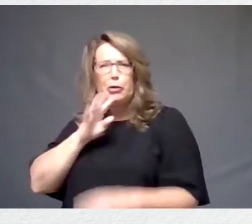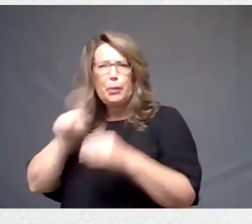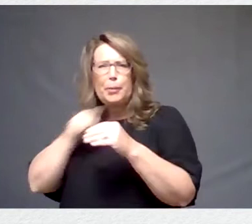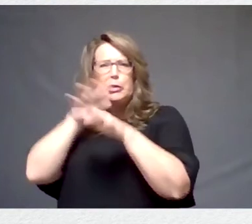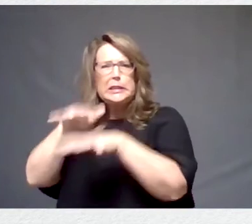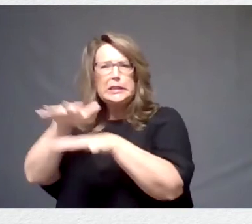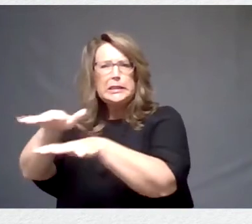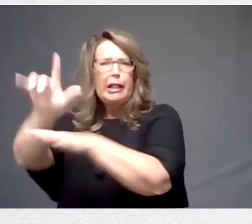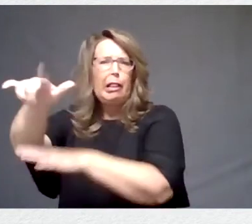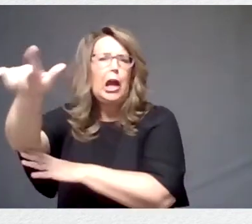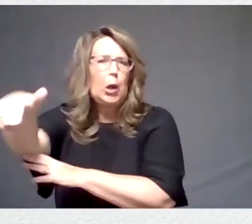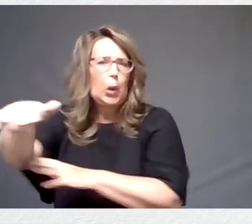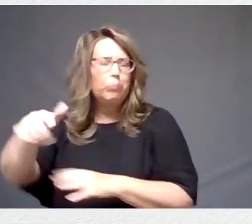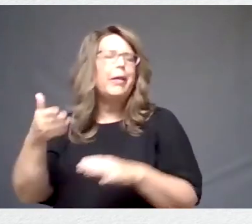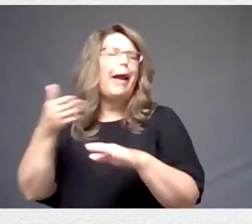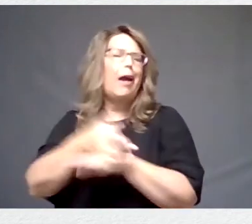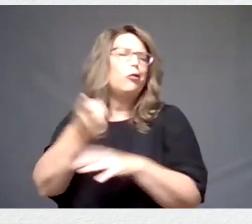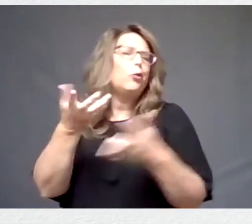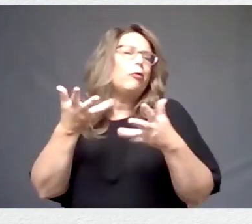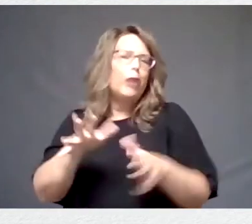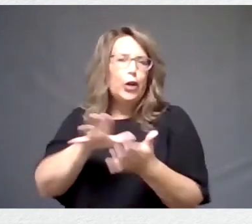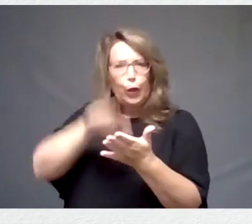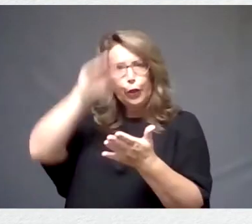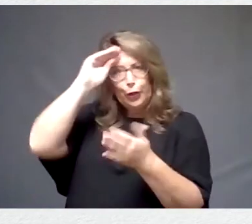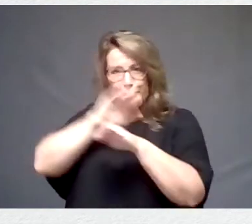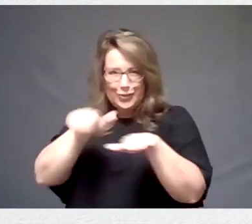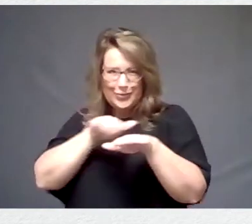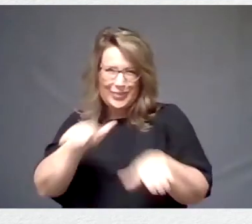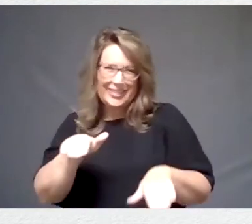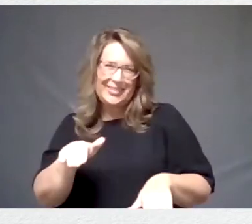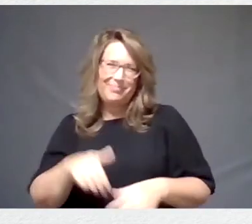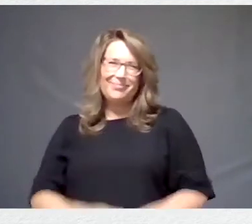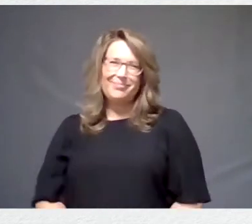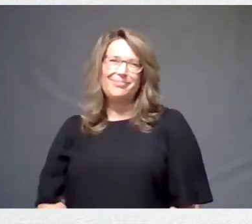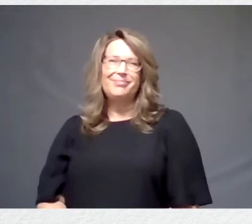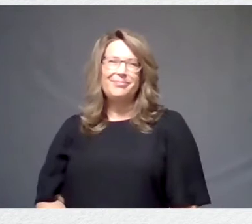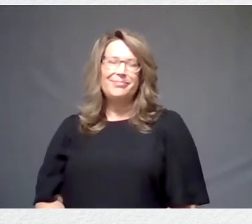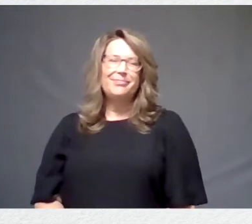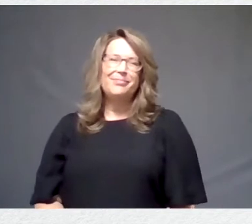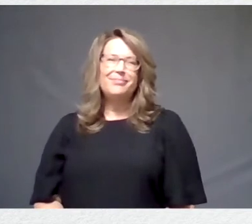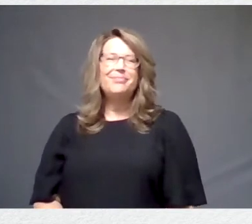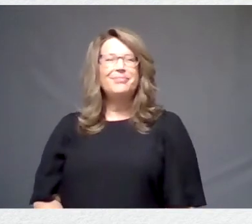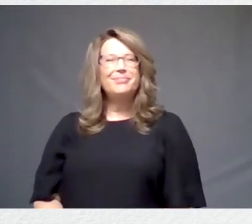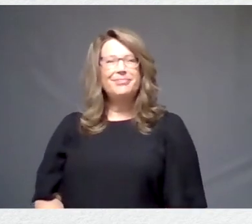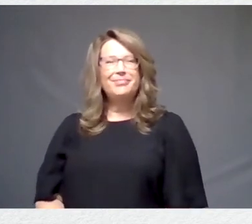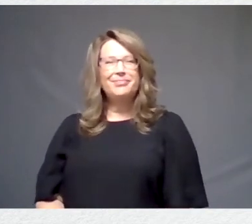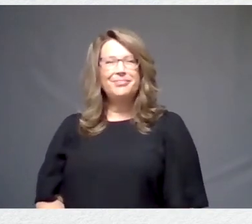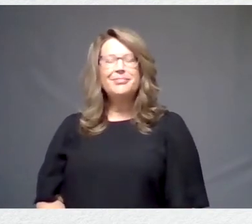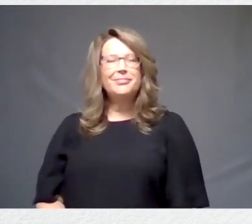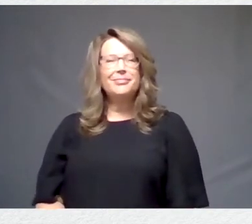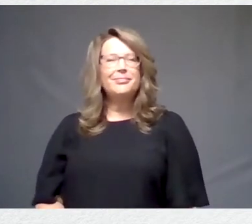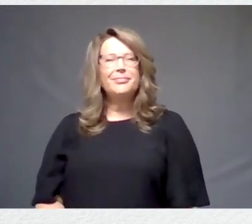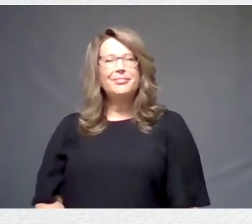that once you've learned to swim. Sabemos poco sobre el océano, pero hablemos un poco más cuando hayas aprendido a nadar.